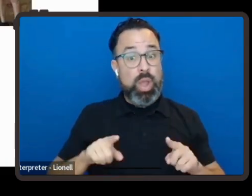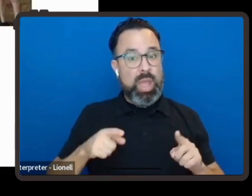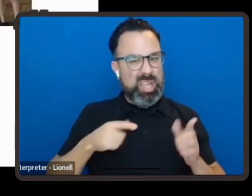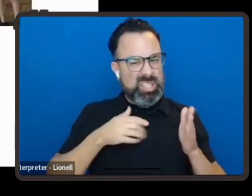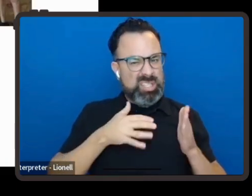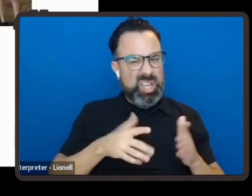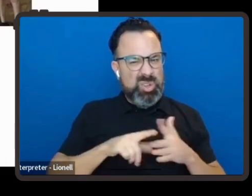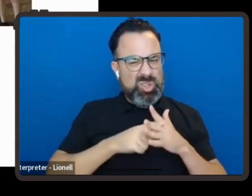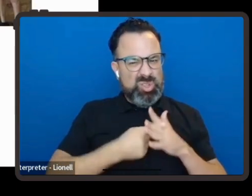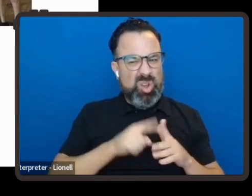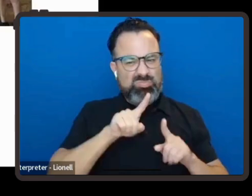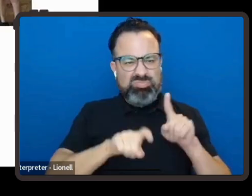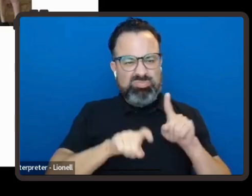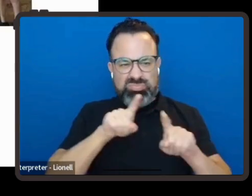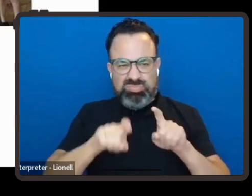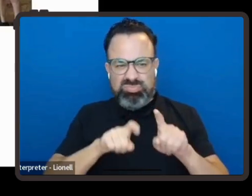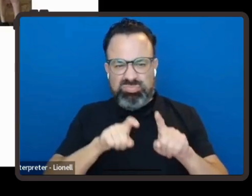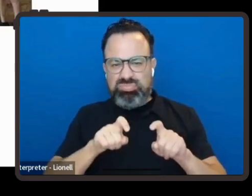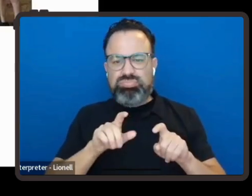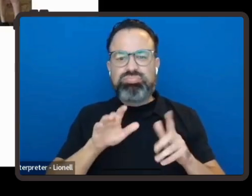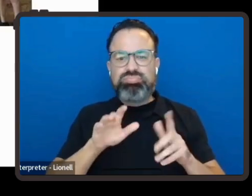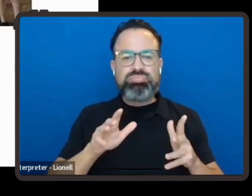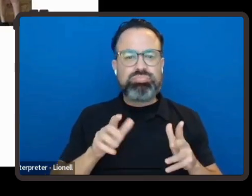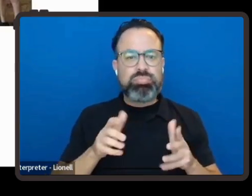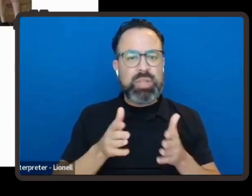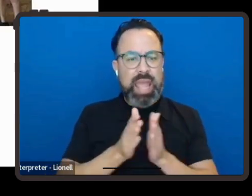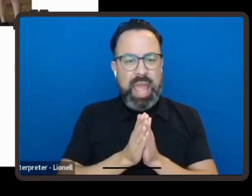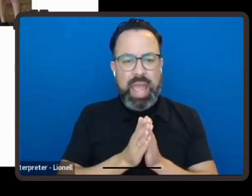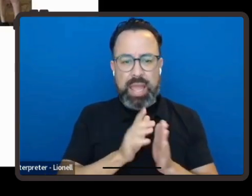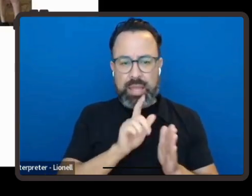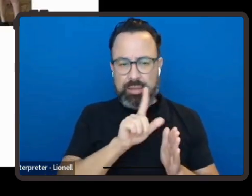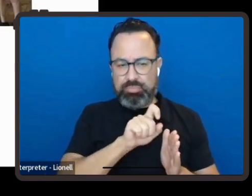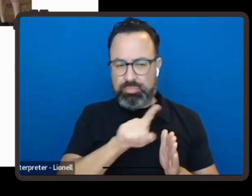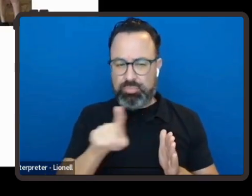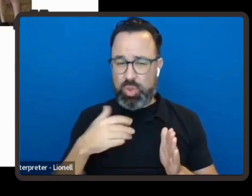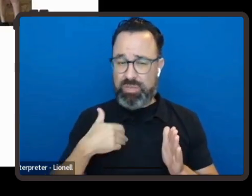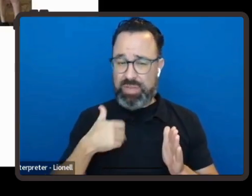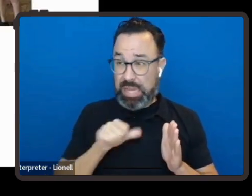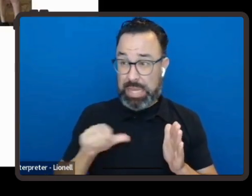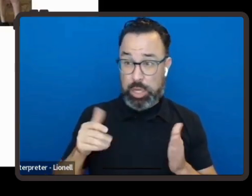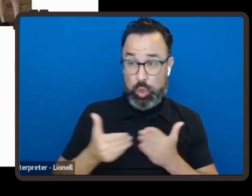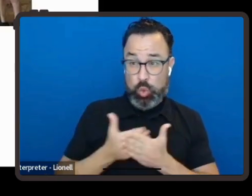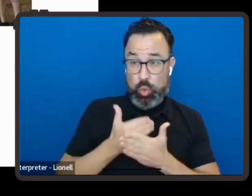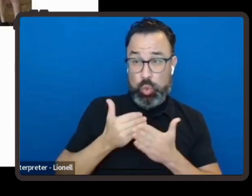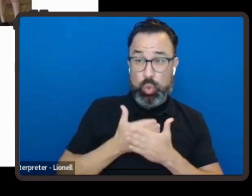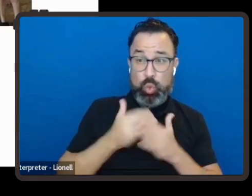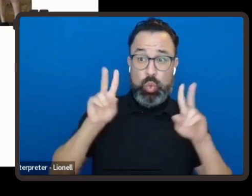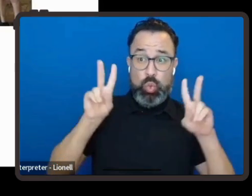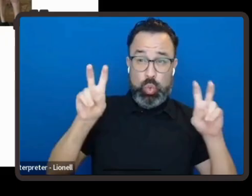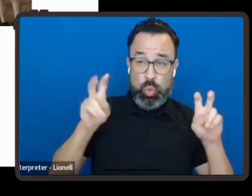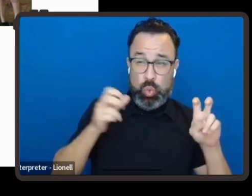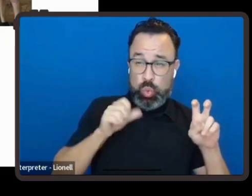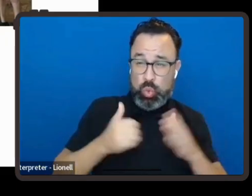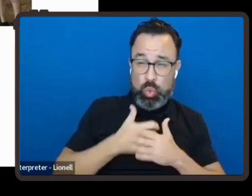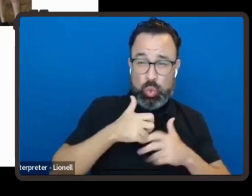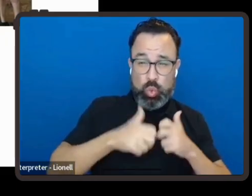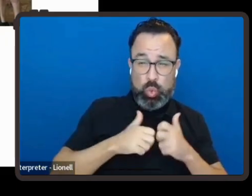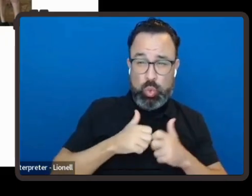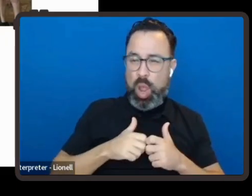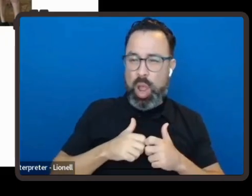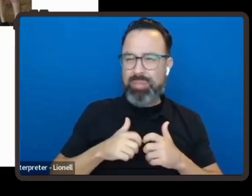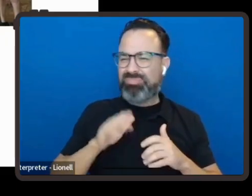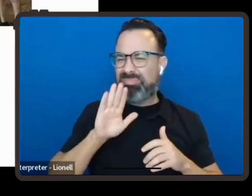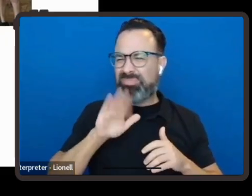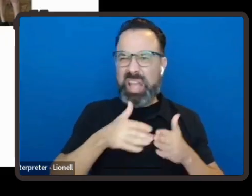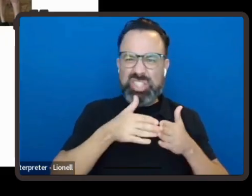for the new medical issues, and that is important. We didn't want to know about the general issues. We wanted to